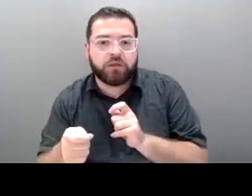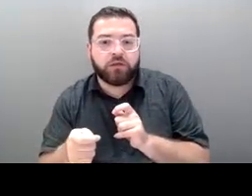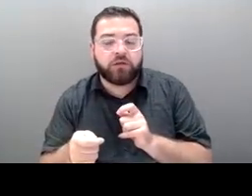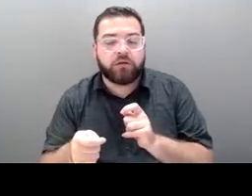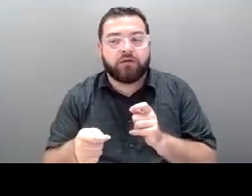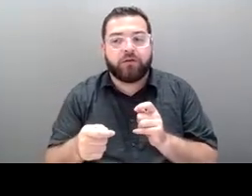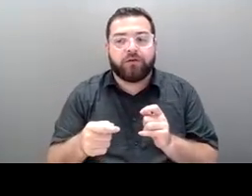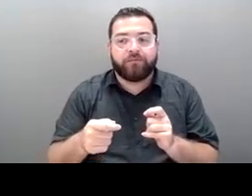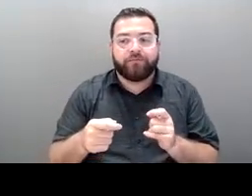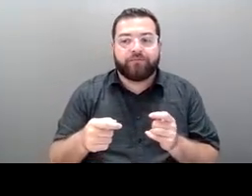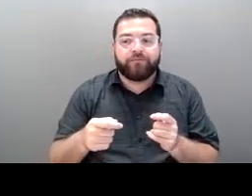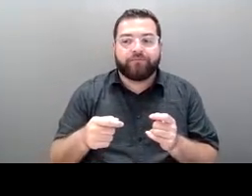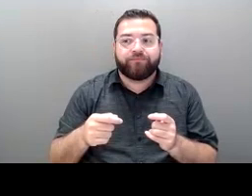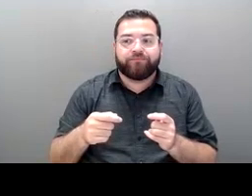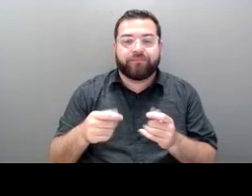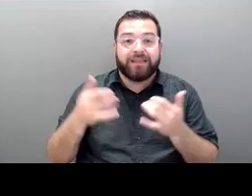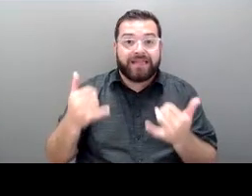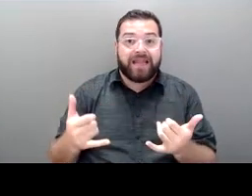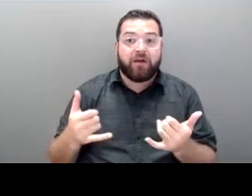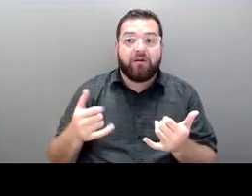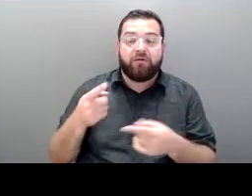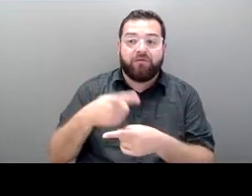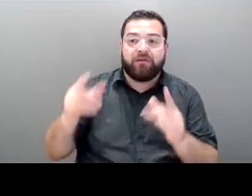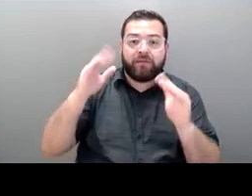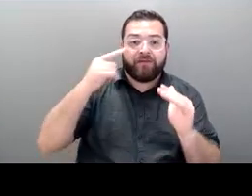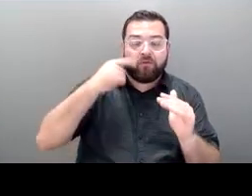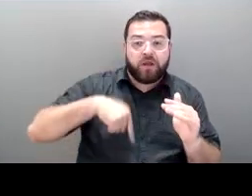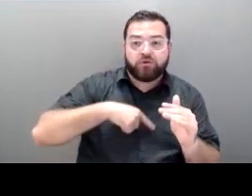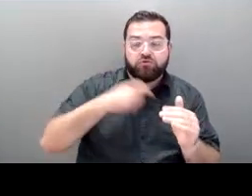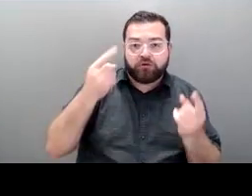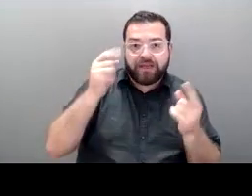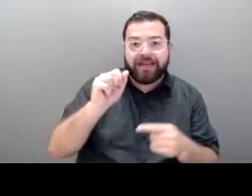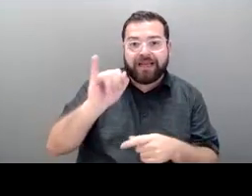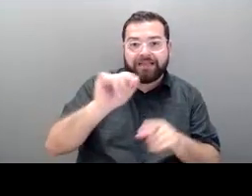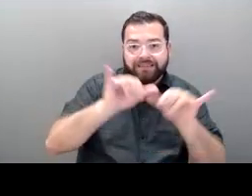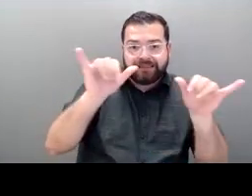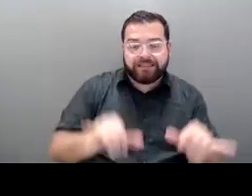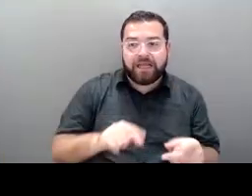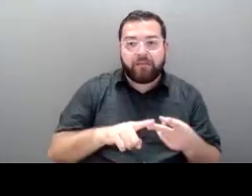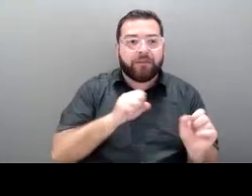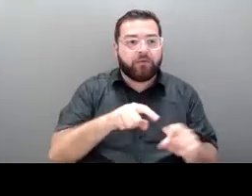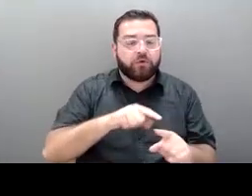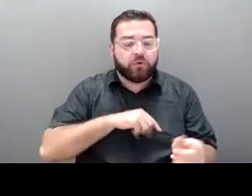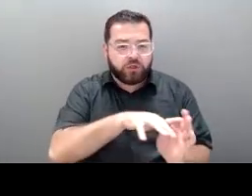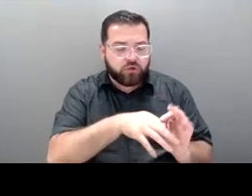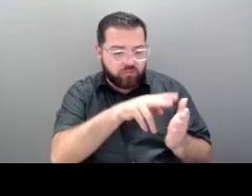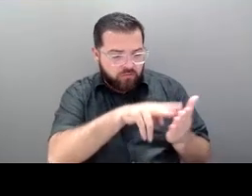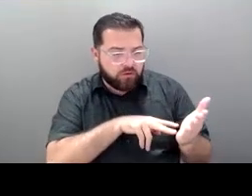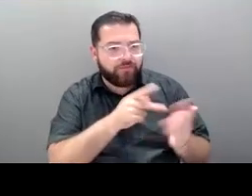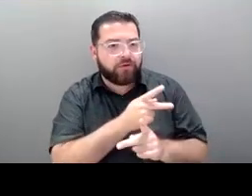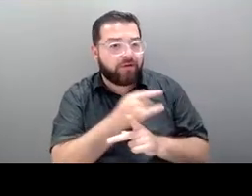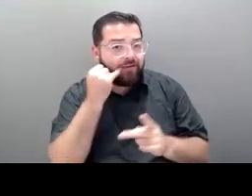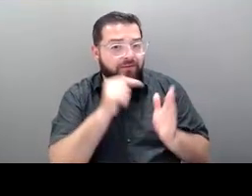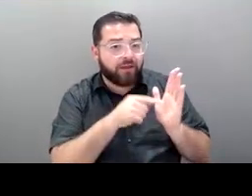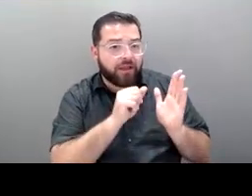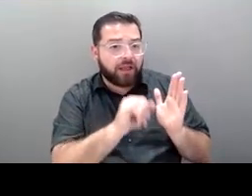all these new competencies, we're being asked to understand AI systems, we're being asked to interpret AI, we're being asked to name